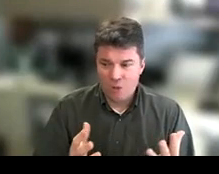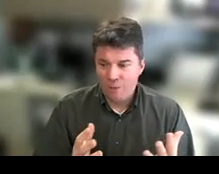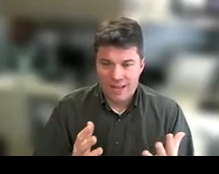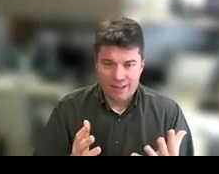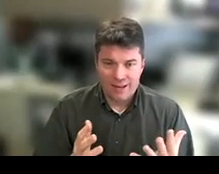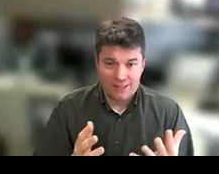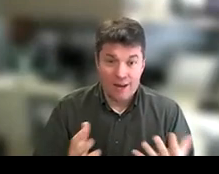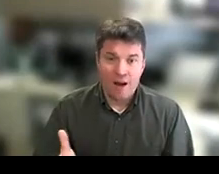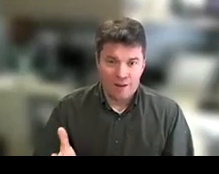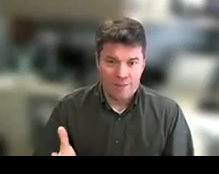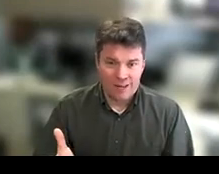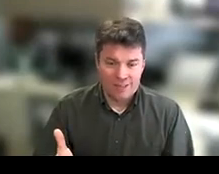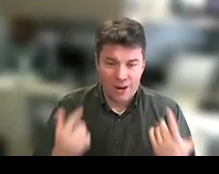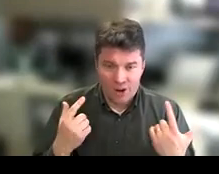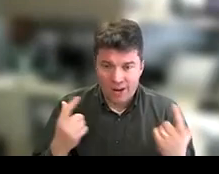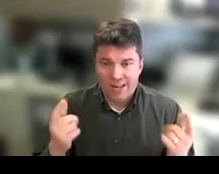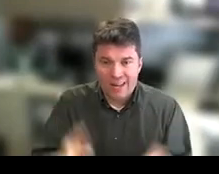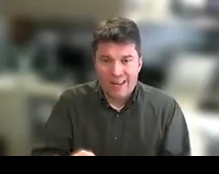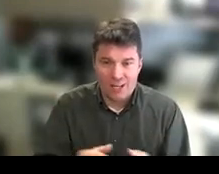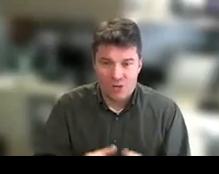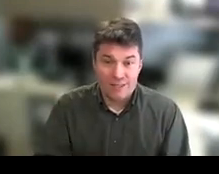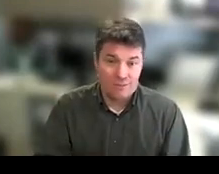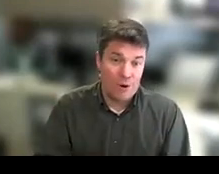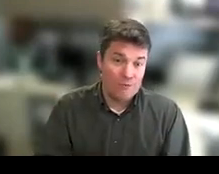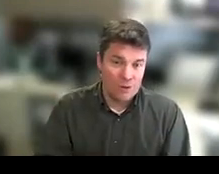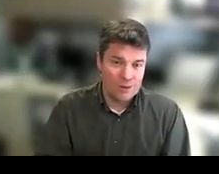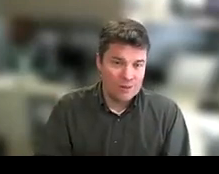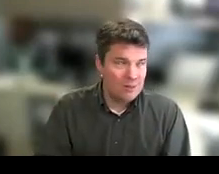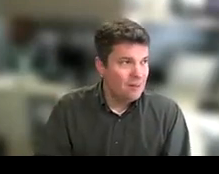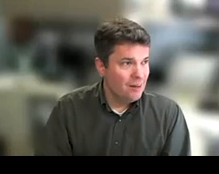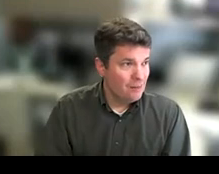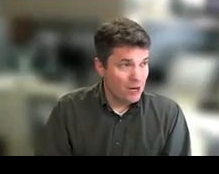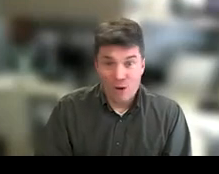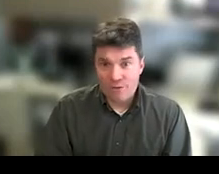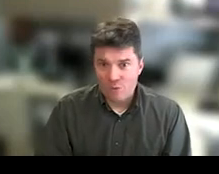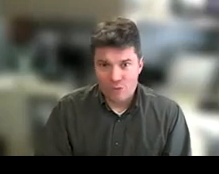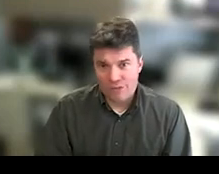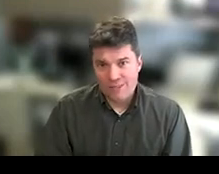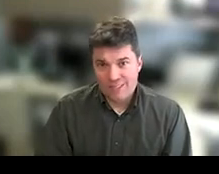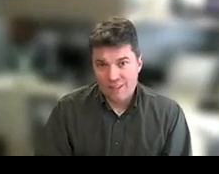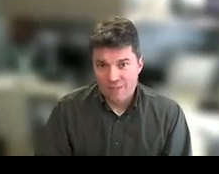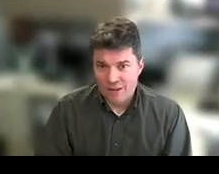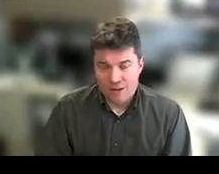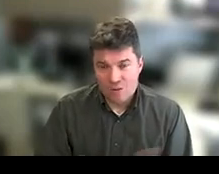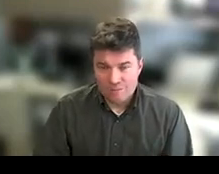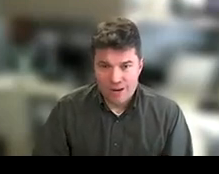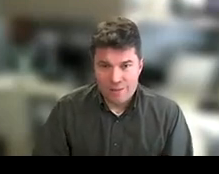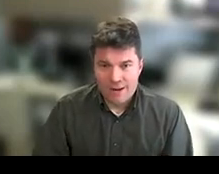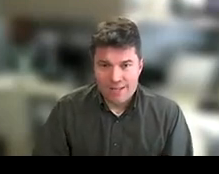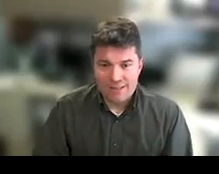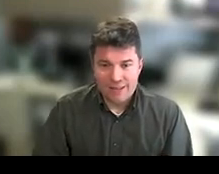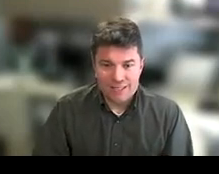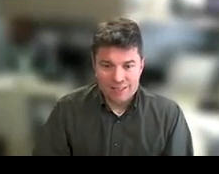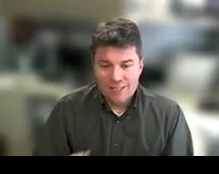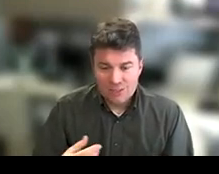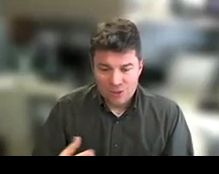just so many things. And all because my hearing aids can connect to my smartphone. And my smartphone, which in itself can do